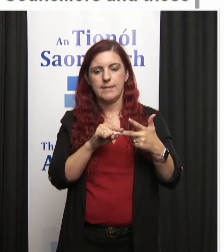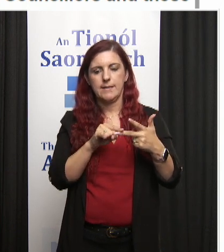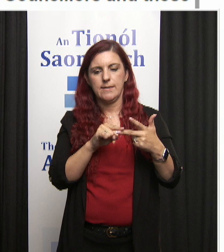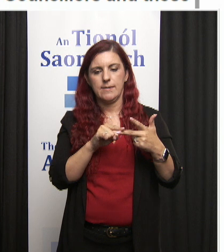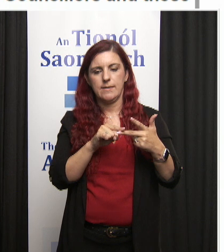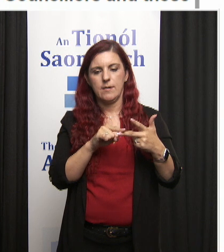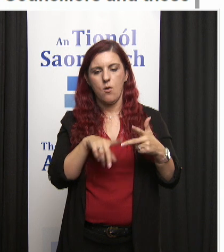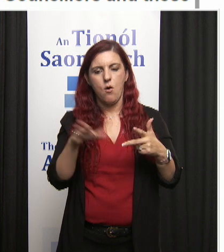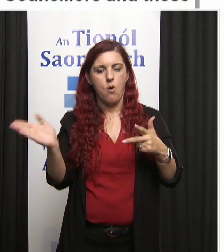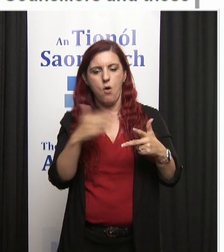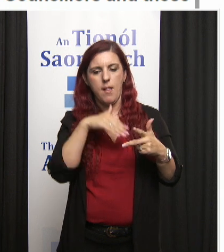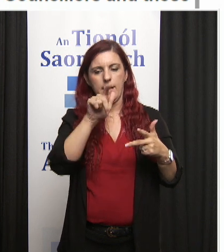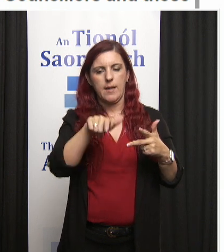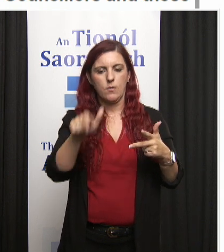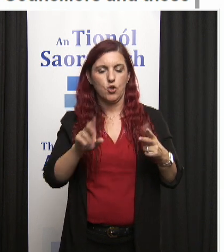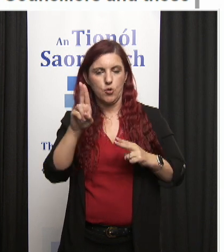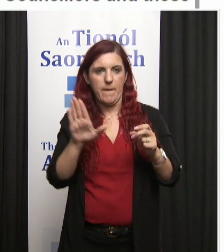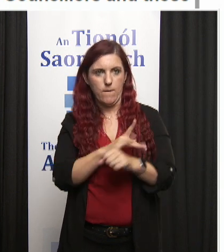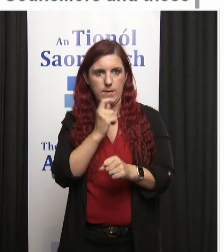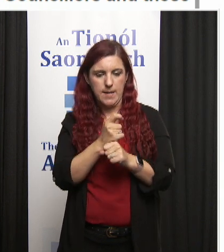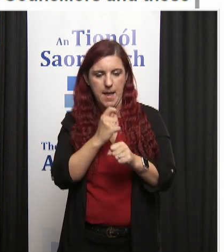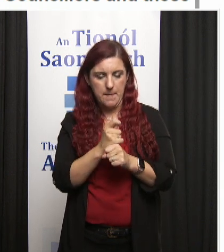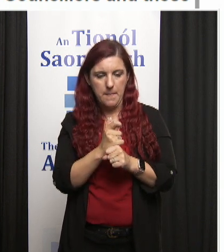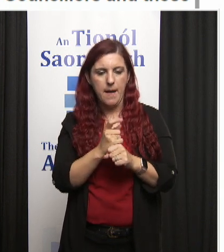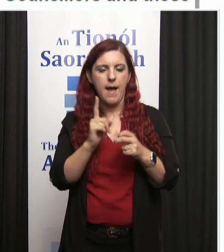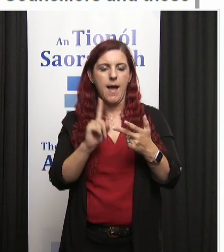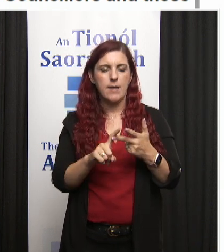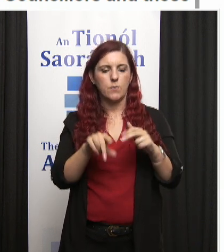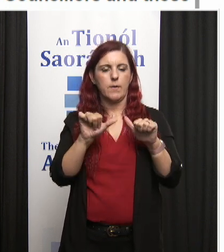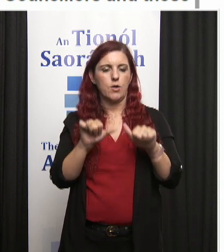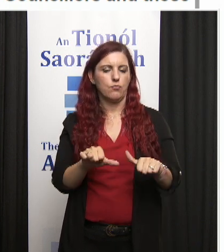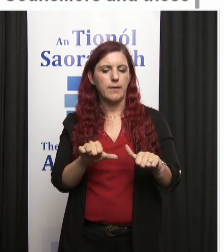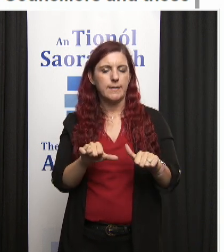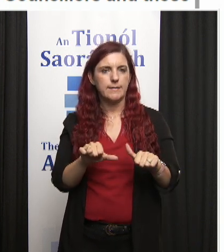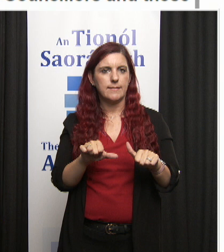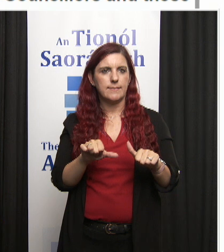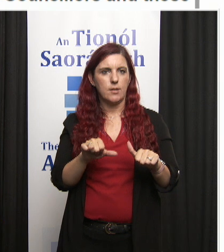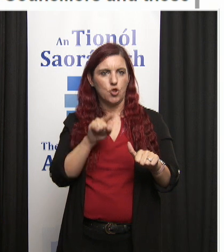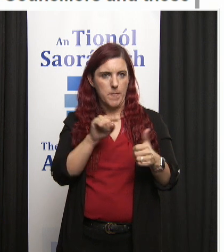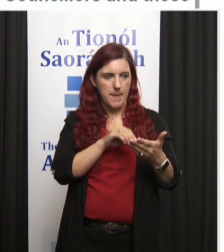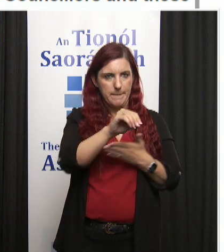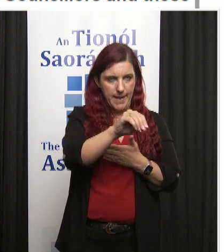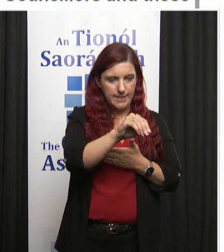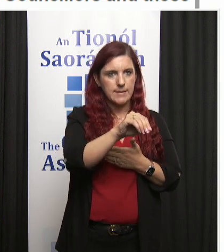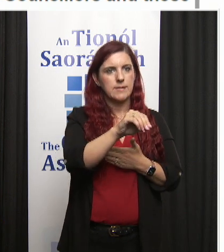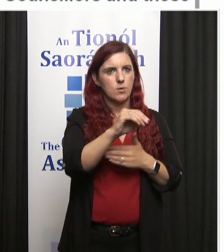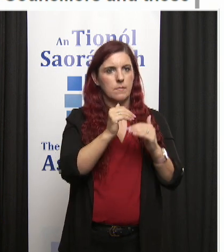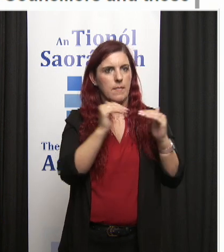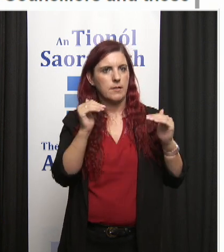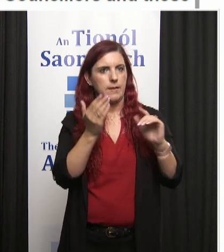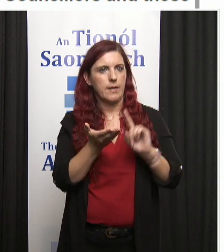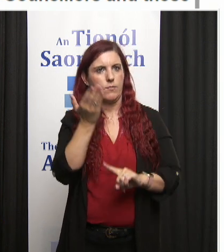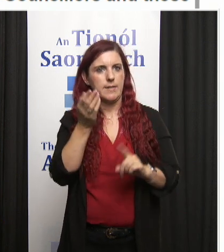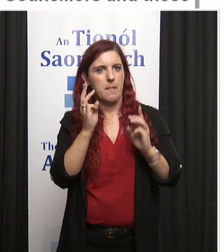agreed that all councillors should be full-time and also be equally remunerated to match the increase in